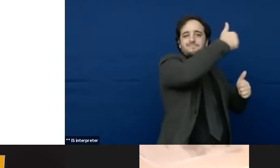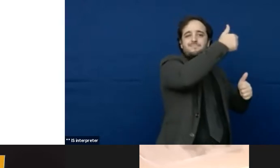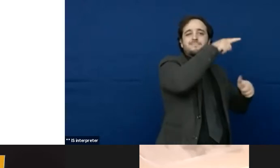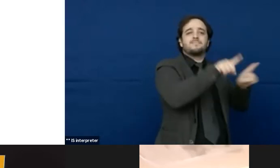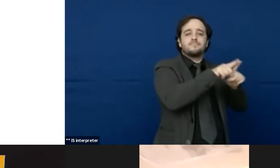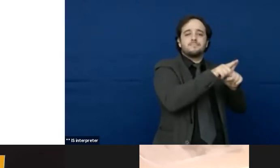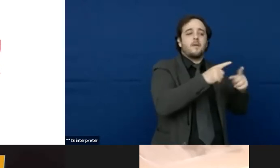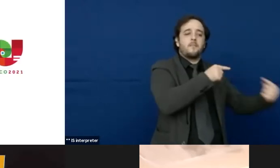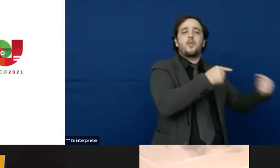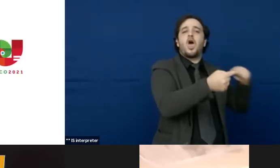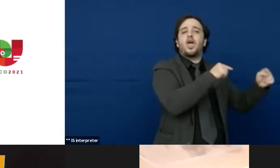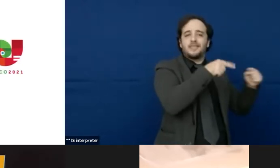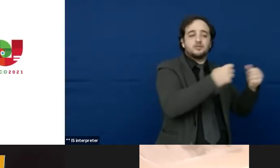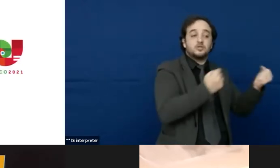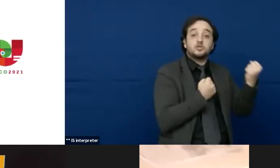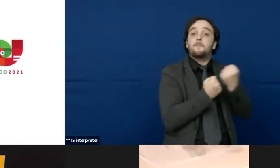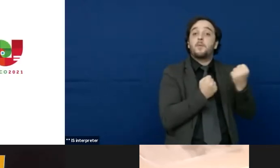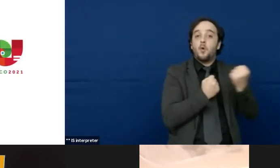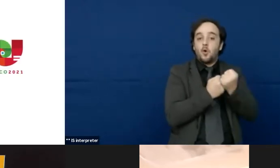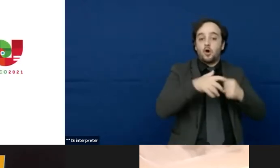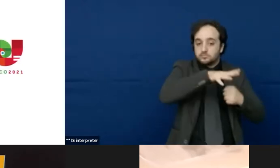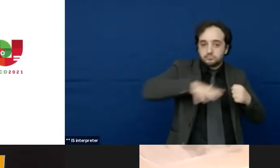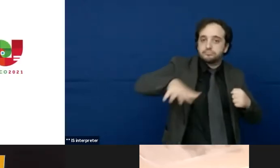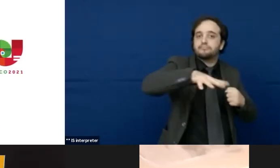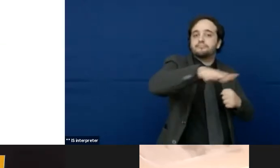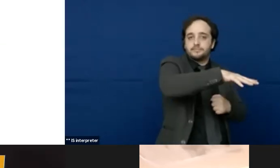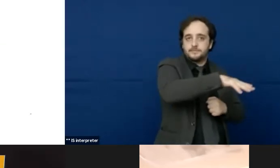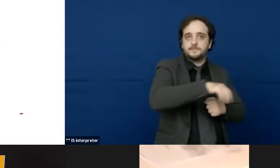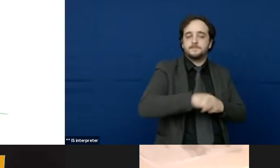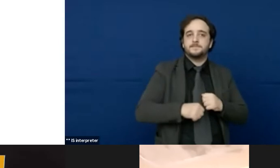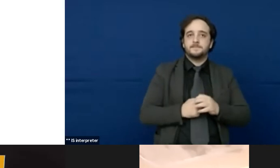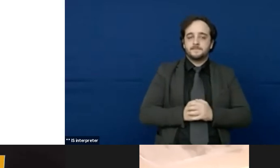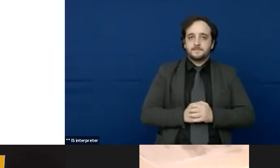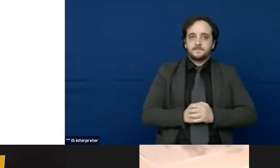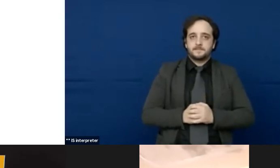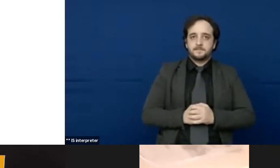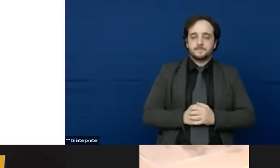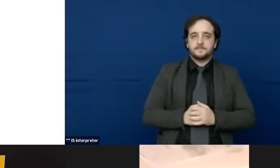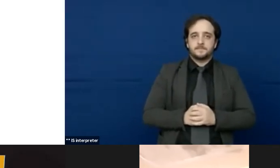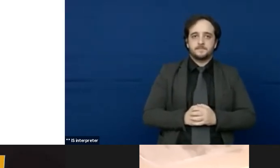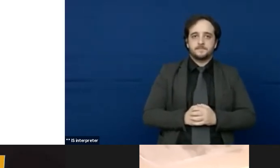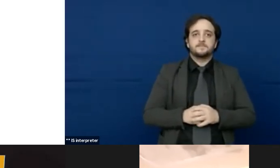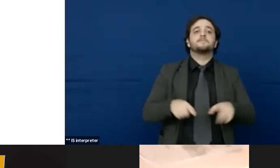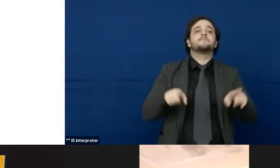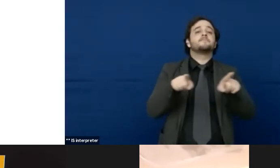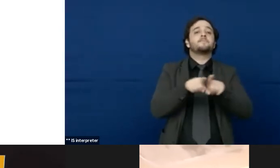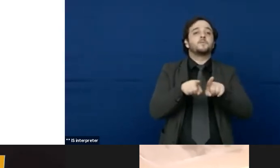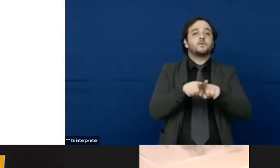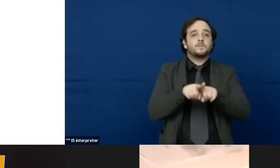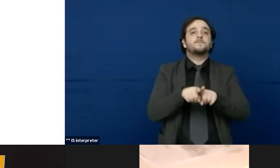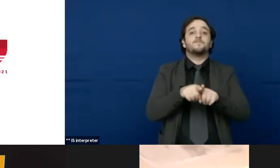information sharing and consultation with and participation in decision